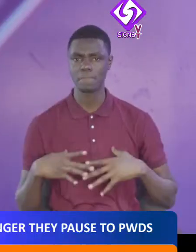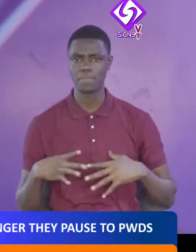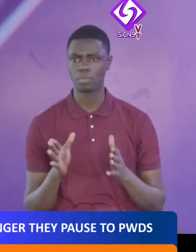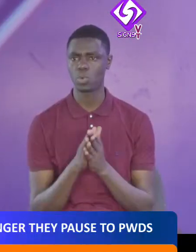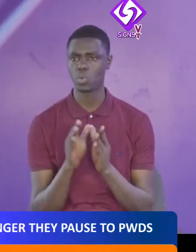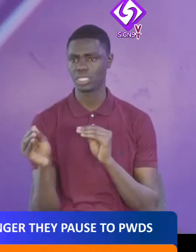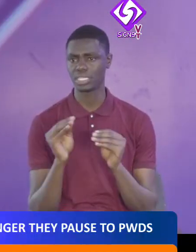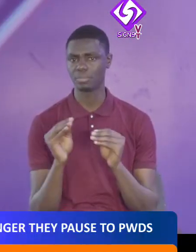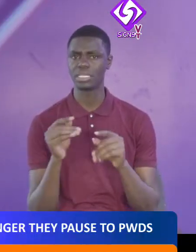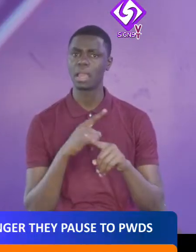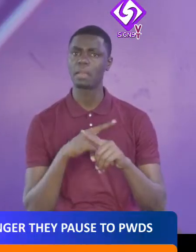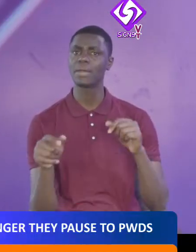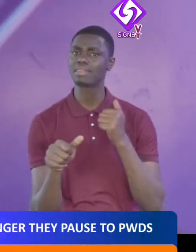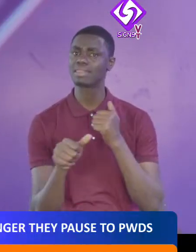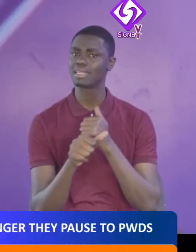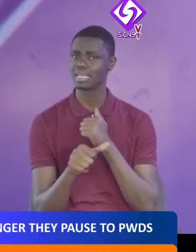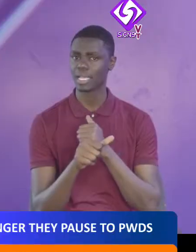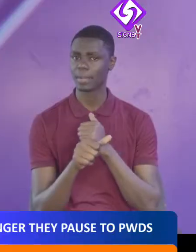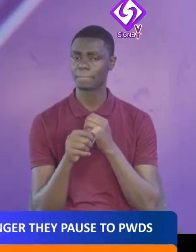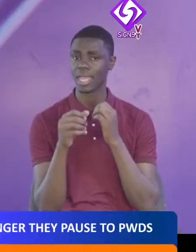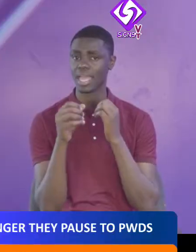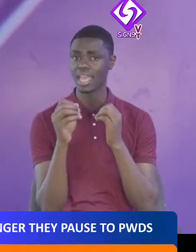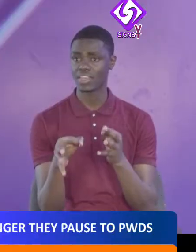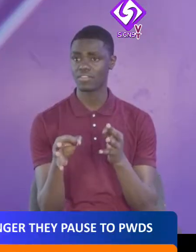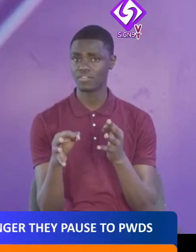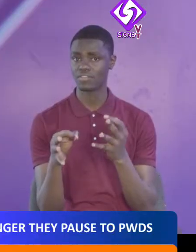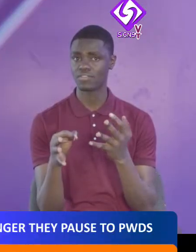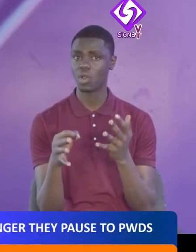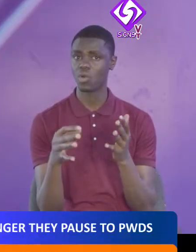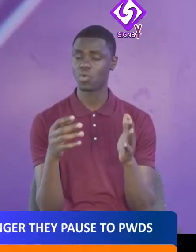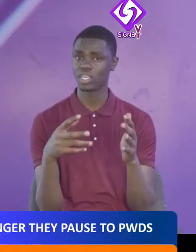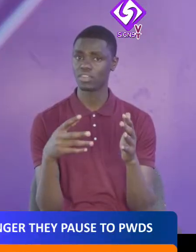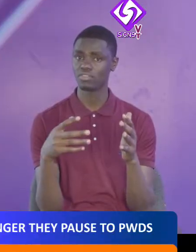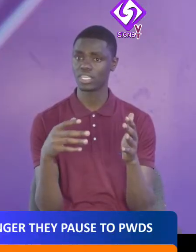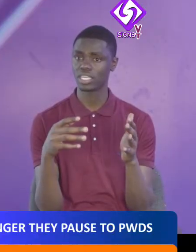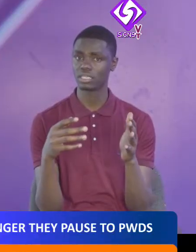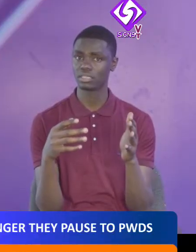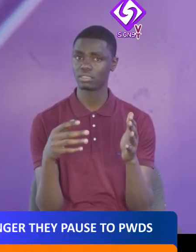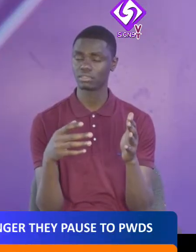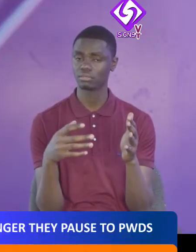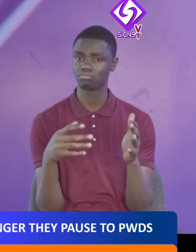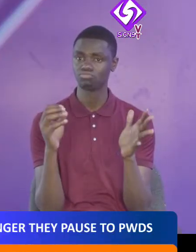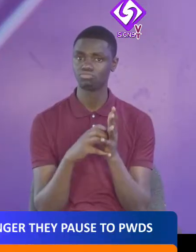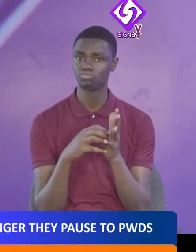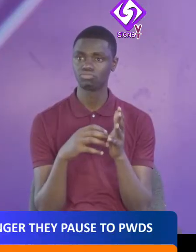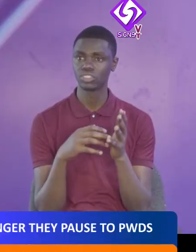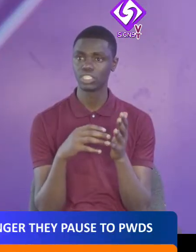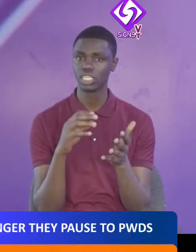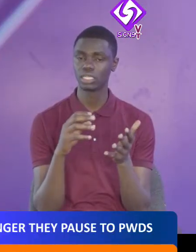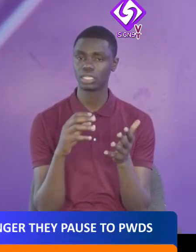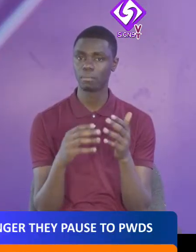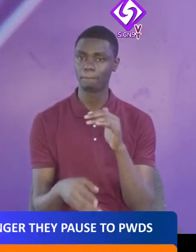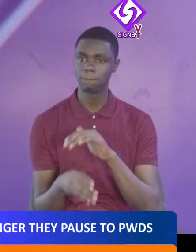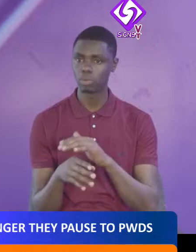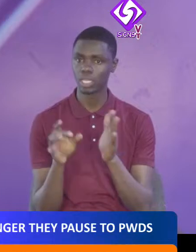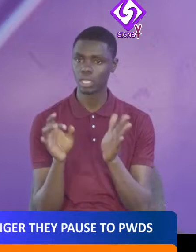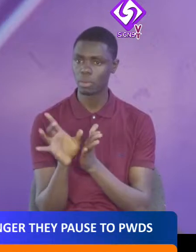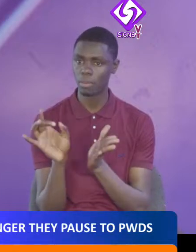might be that when it comes to layoffs, they might lay off PWDs first before laying off the